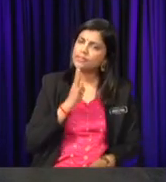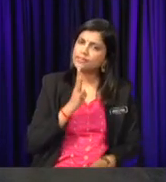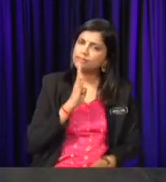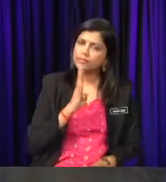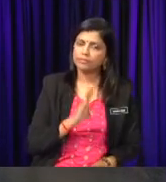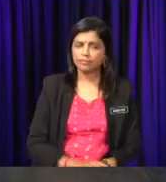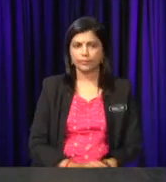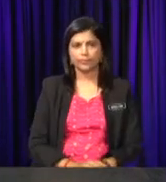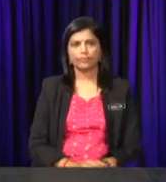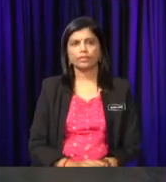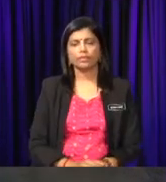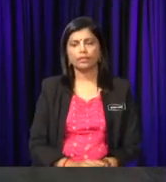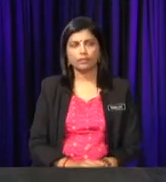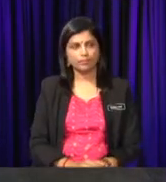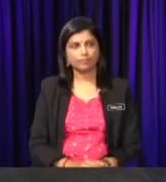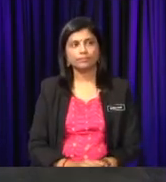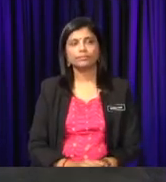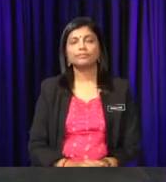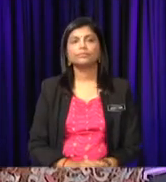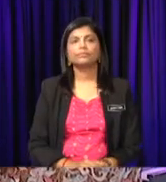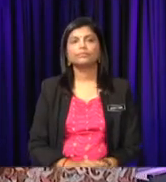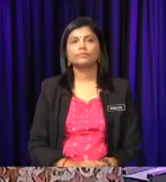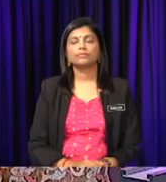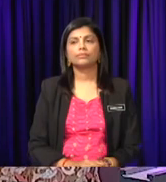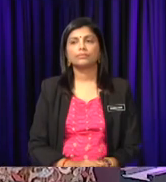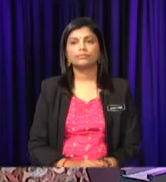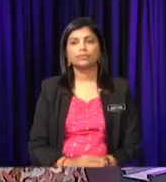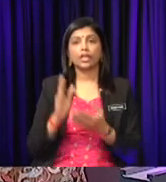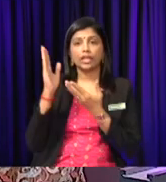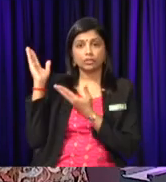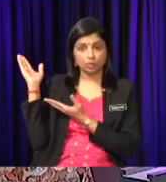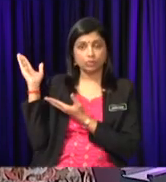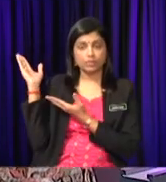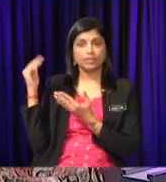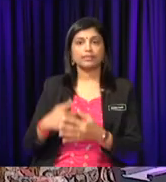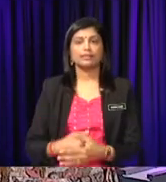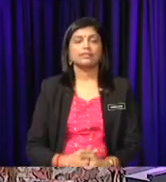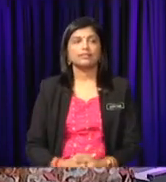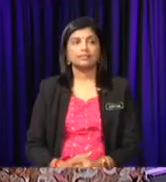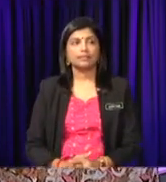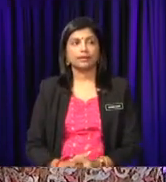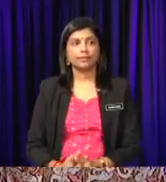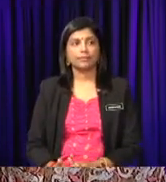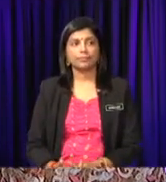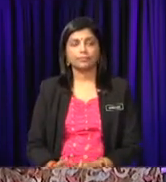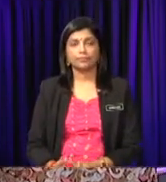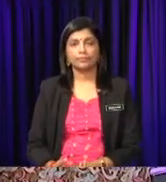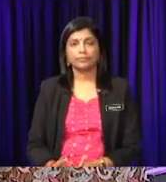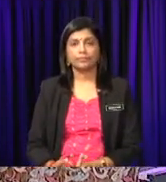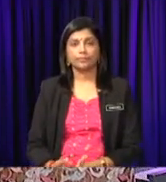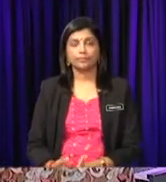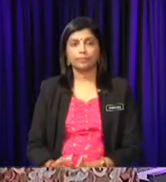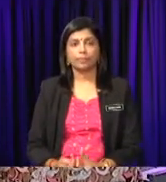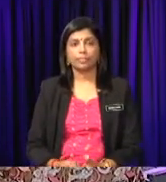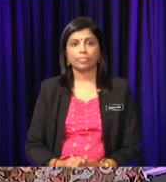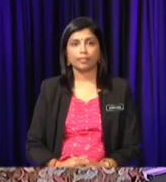Right. Okay. All right. Now, this is the structure of the test. If you have a look at the slide that I've put up